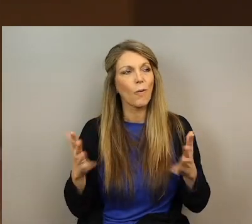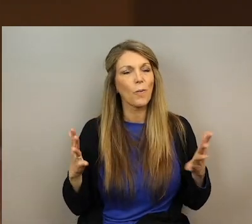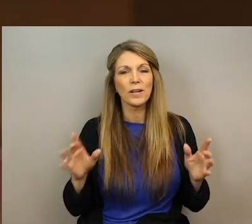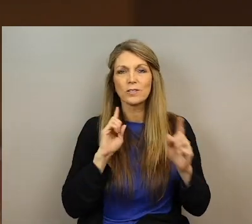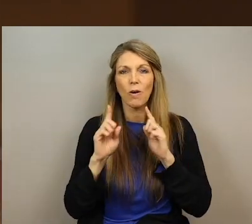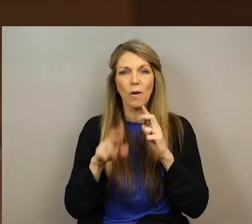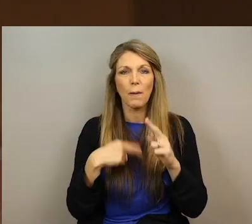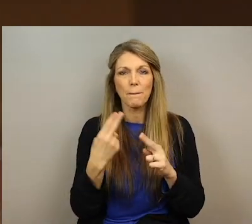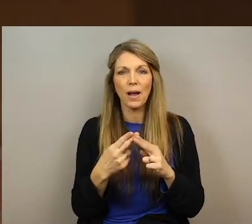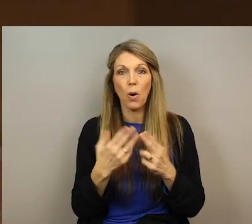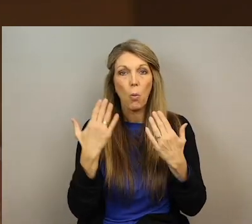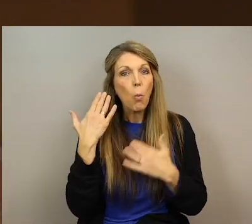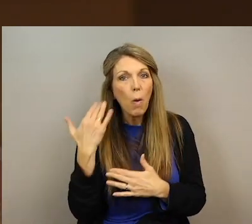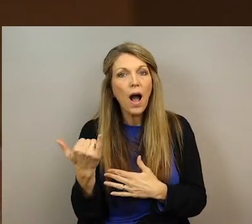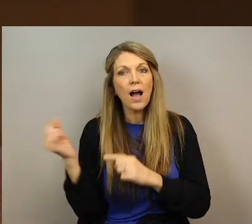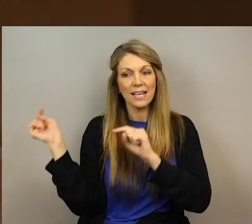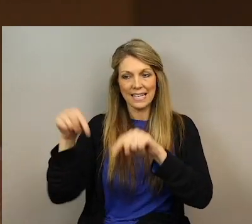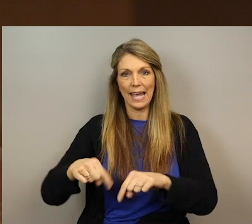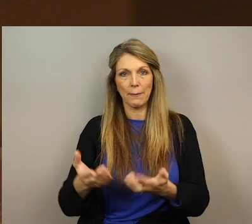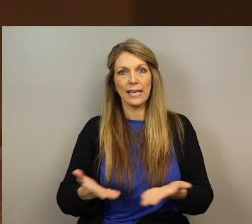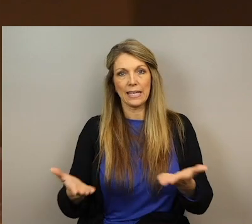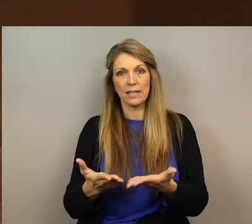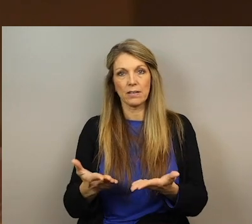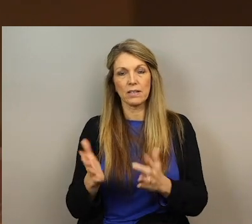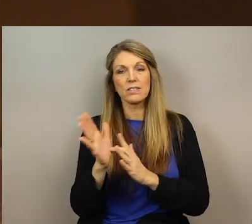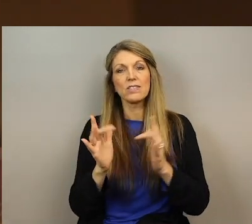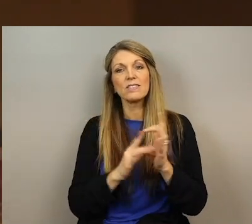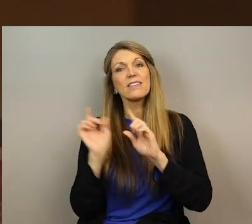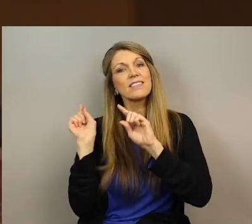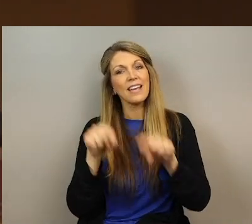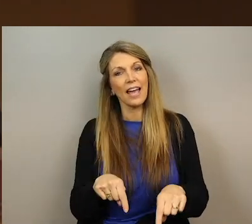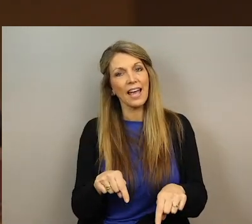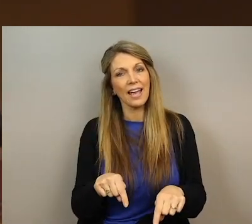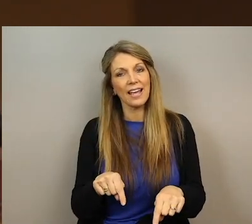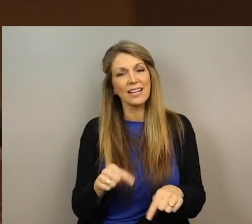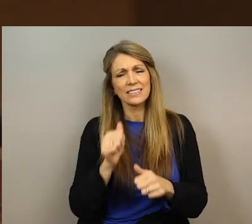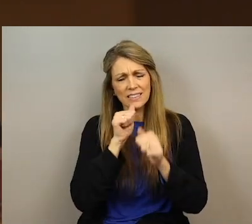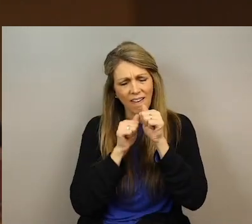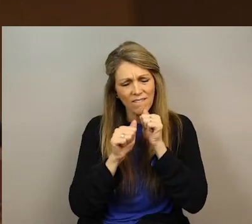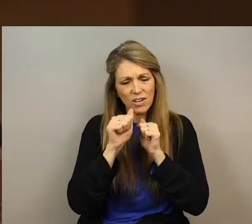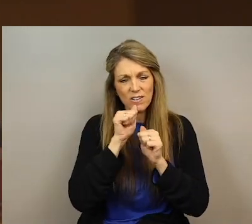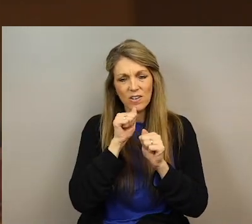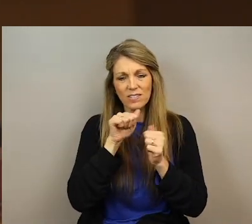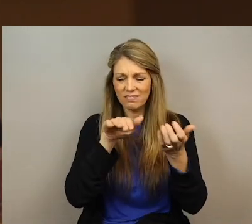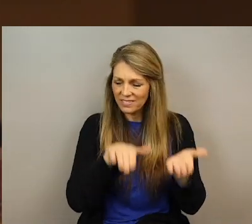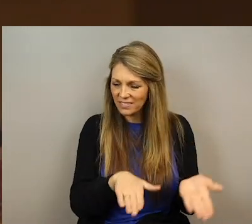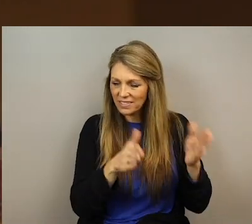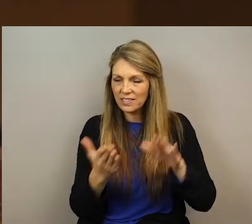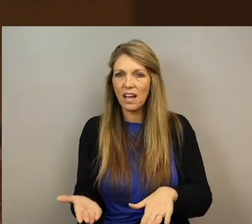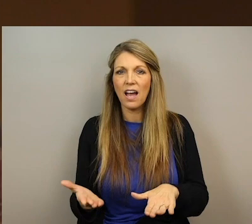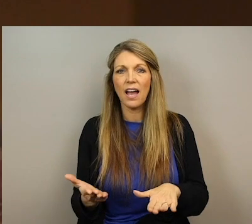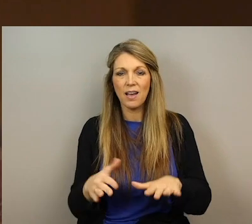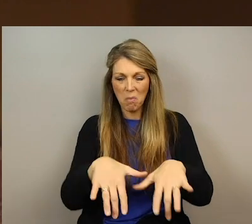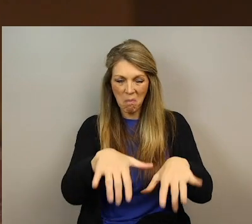talking about what he came to do. That Jesus came to suffer, he came to die, he